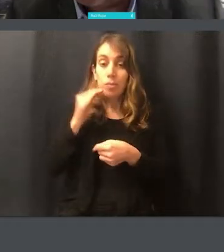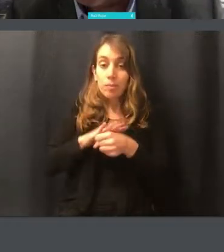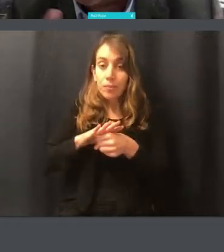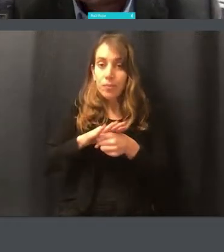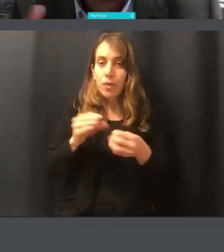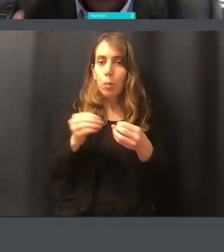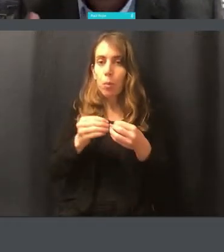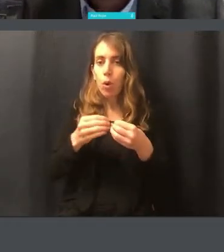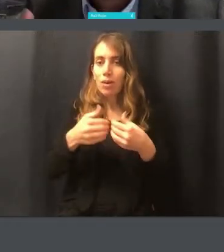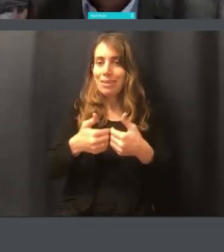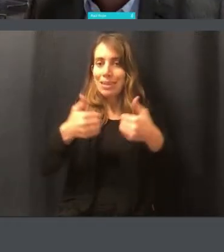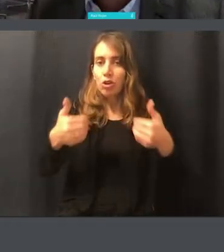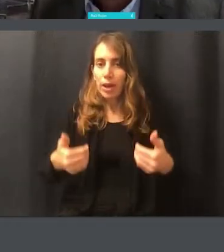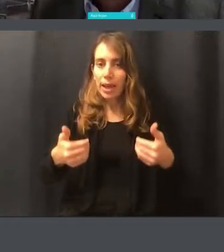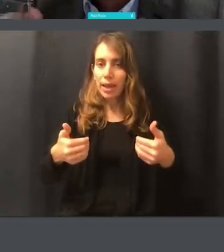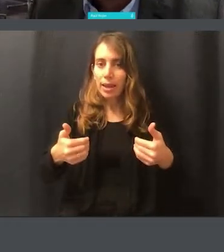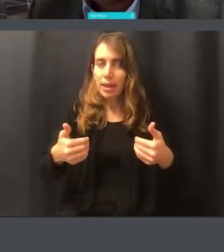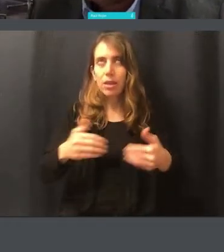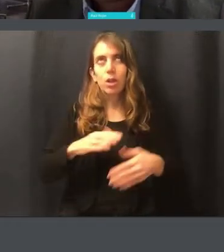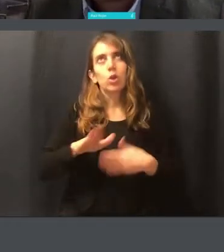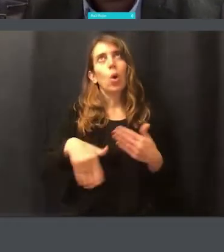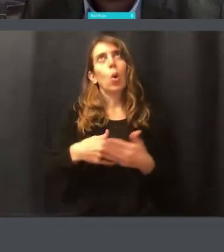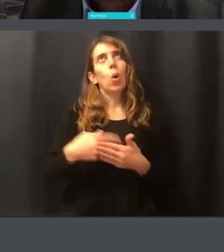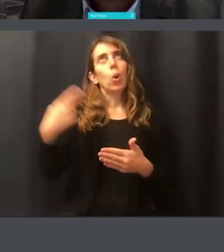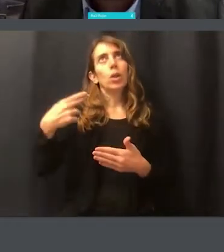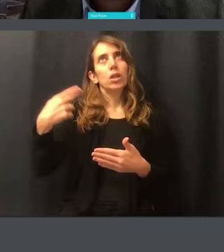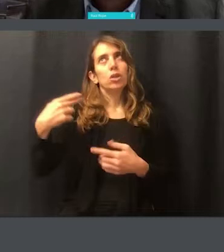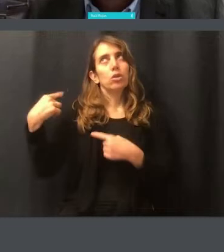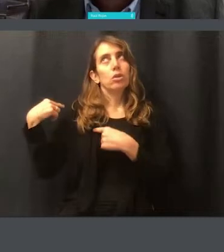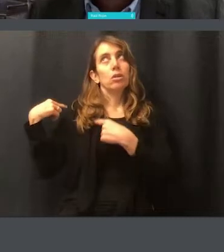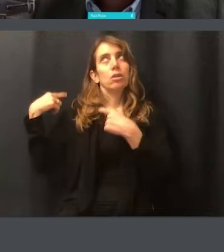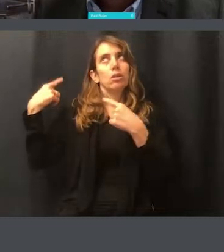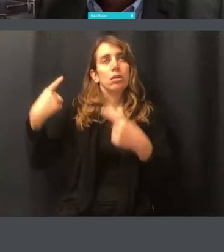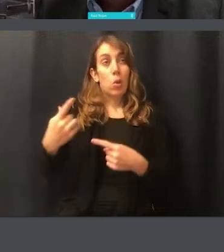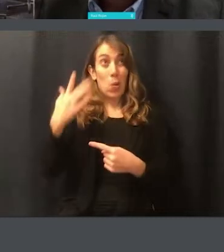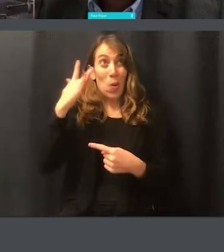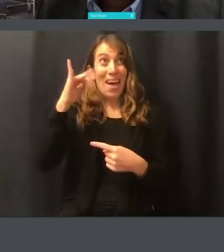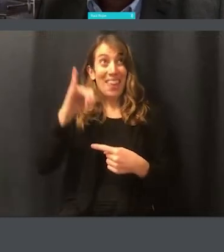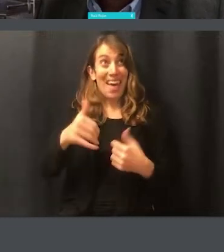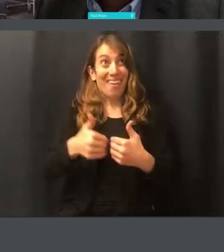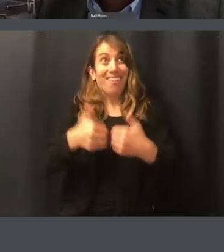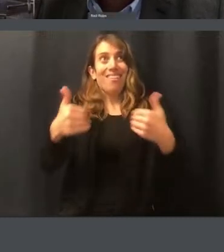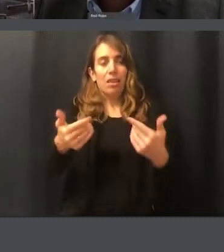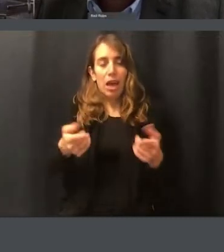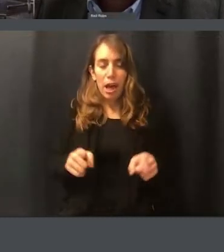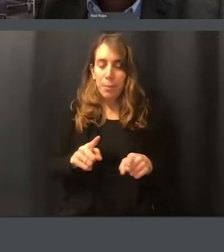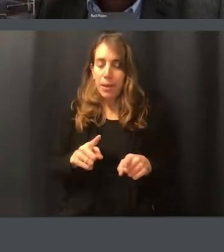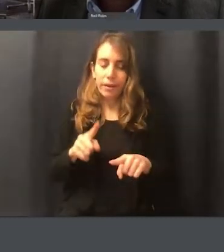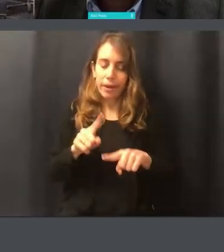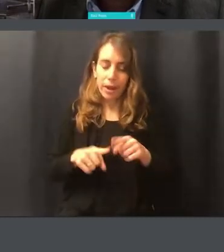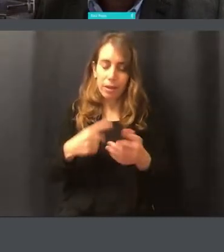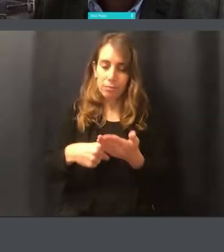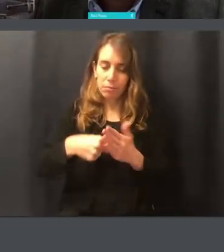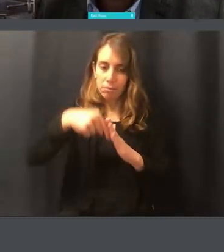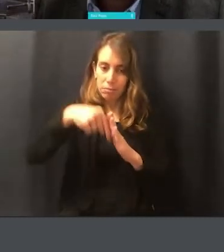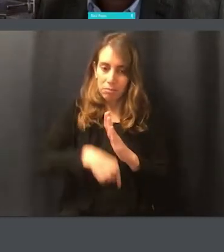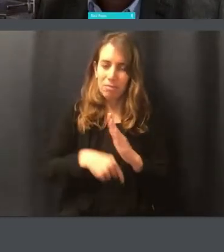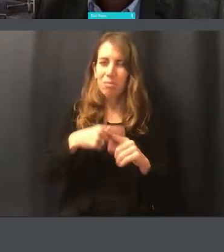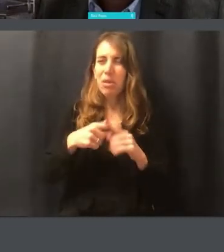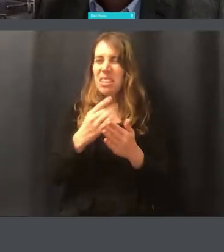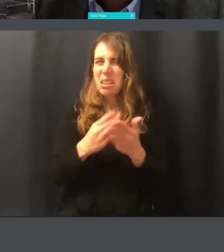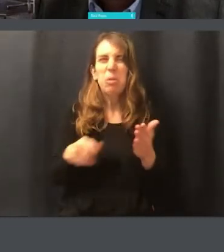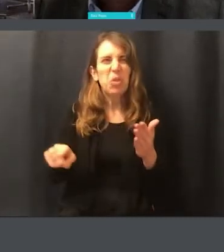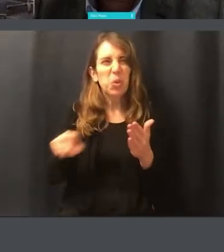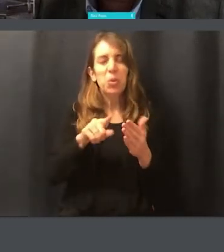And that there's a whole history of why that's the case, which we don't have time to get into today. But some of you probably have ideas as